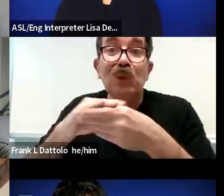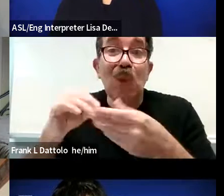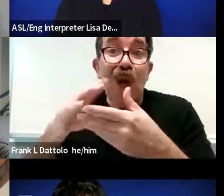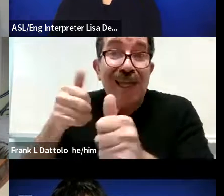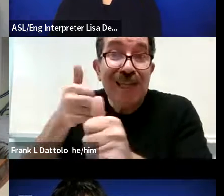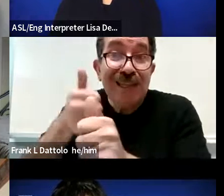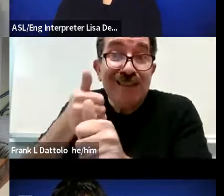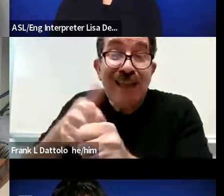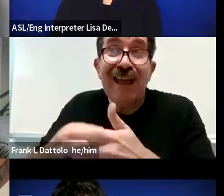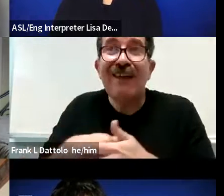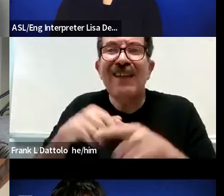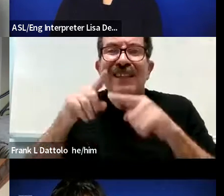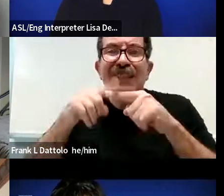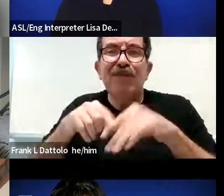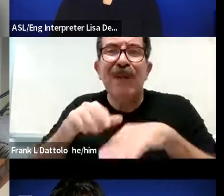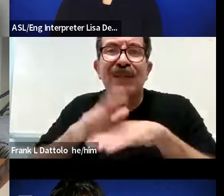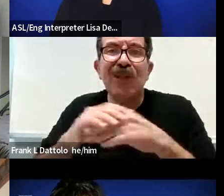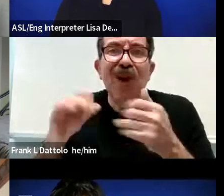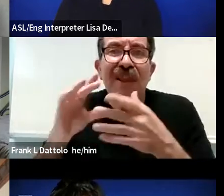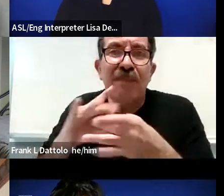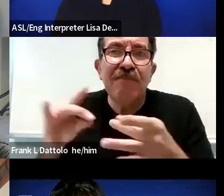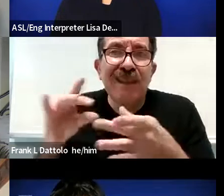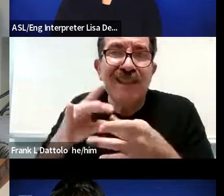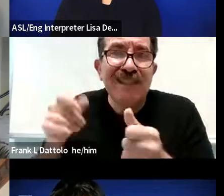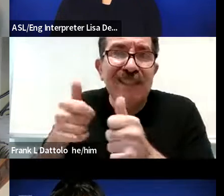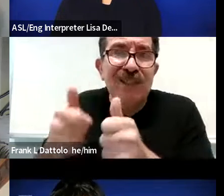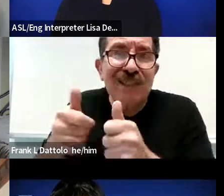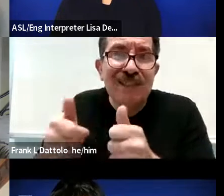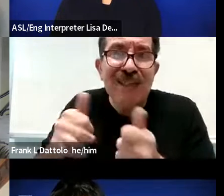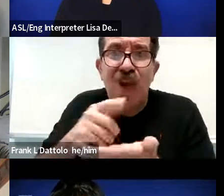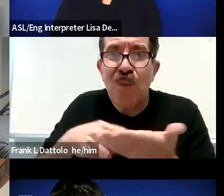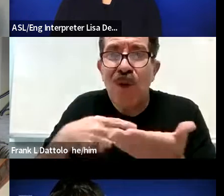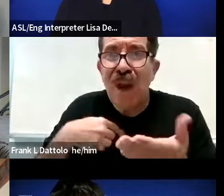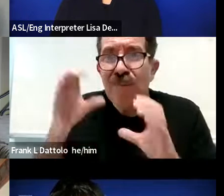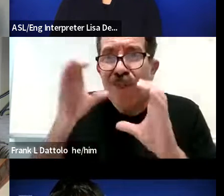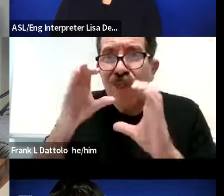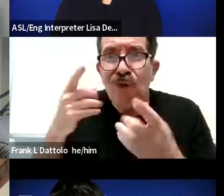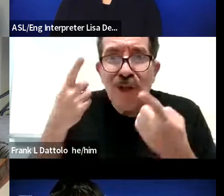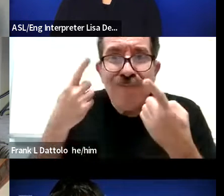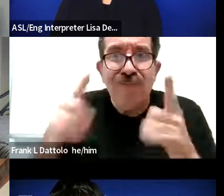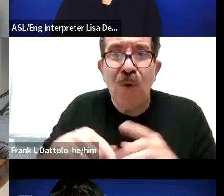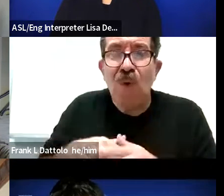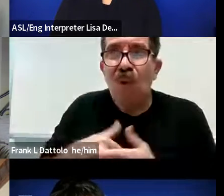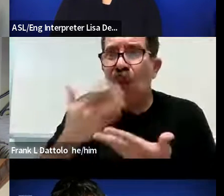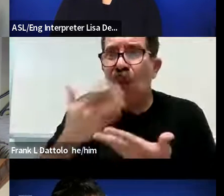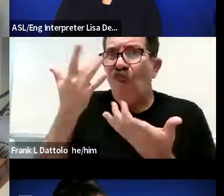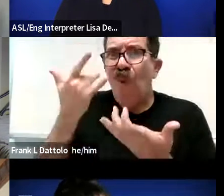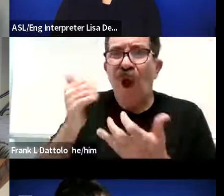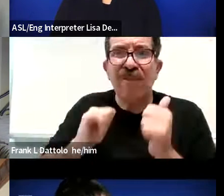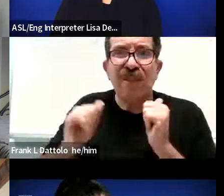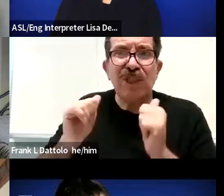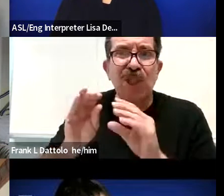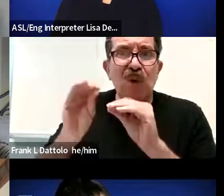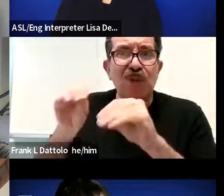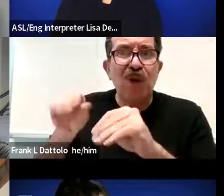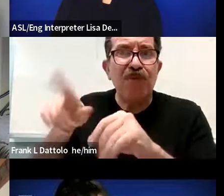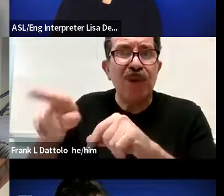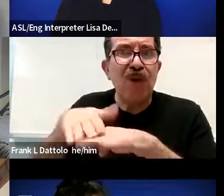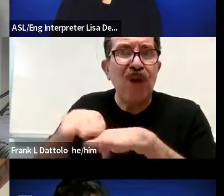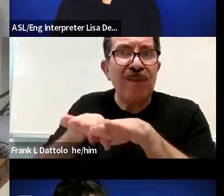it's varied. I'm really interested in the stories and the messages.